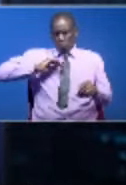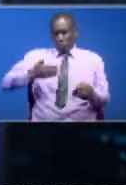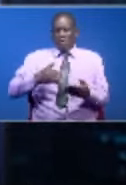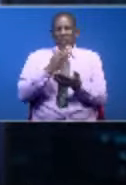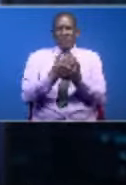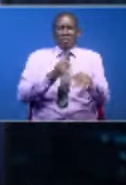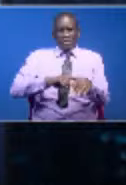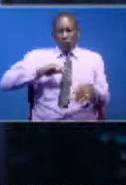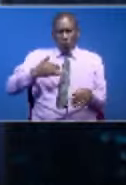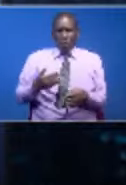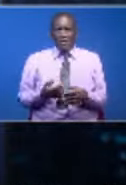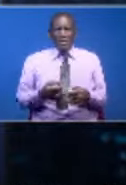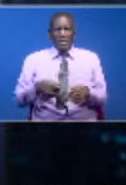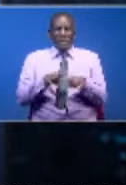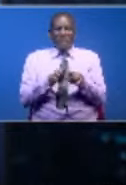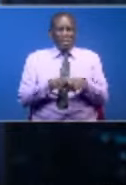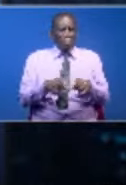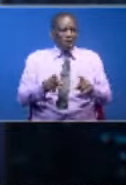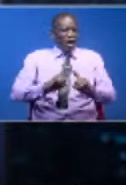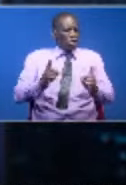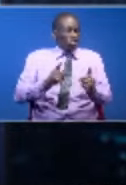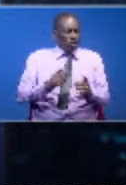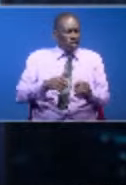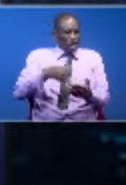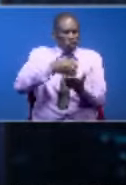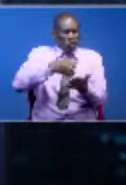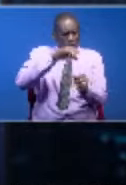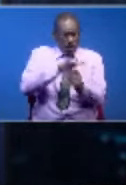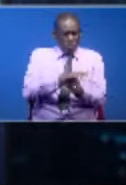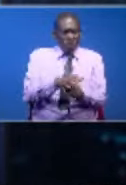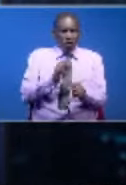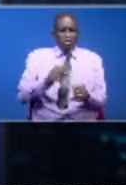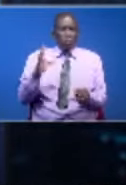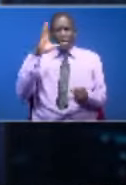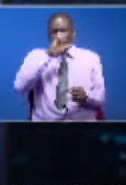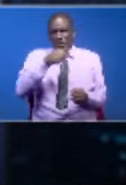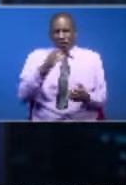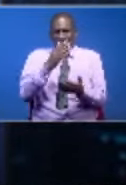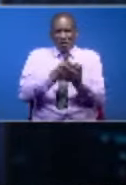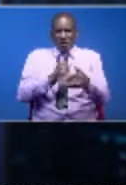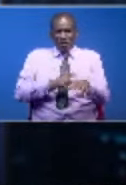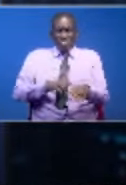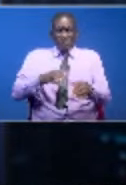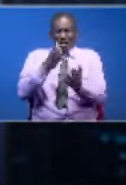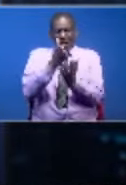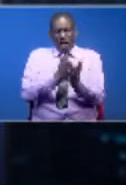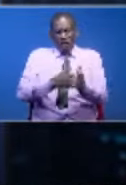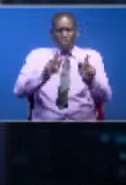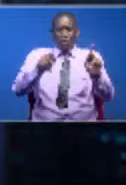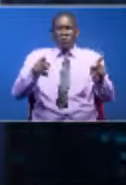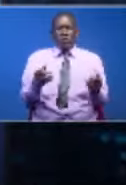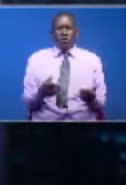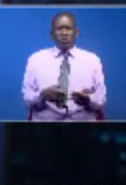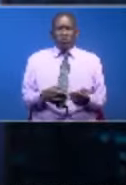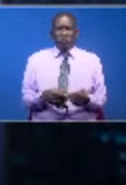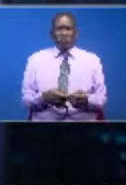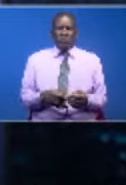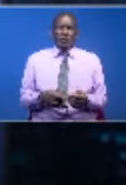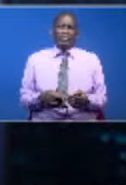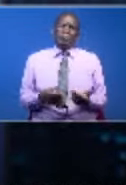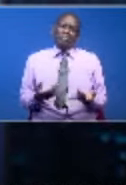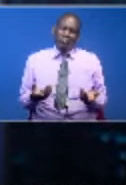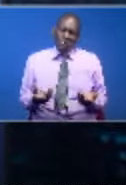are, you know, still underbanked. And so we are missing out sometimes on, you know, half of the population and the brilliance